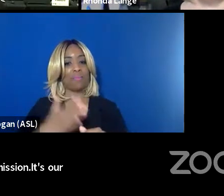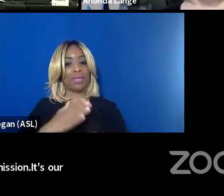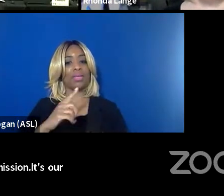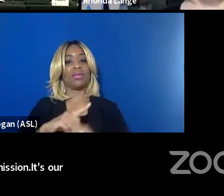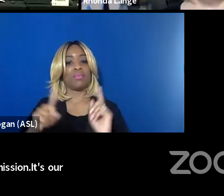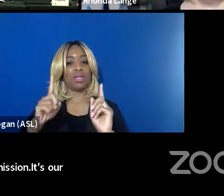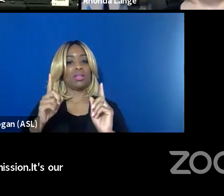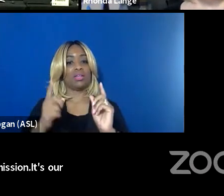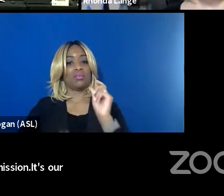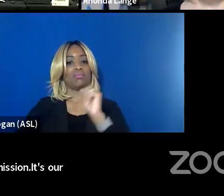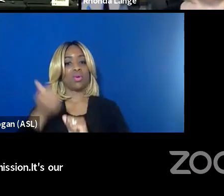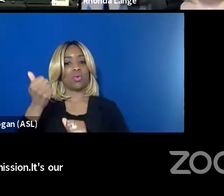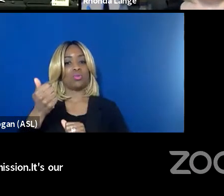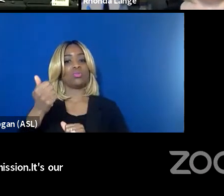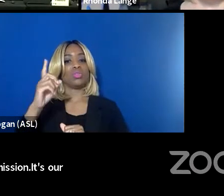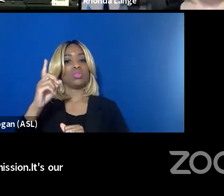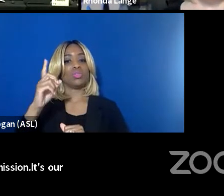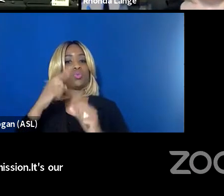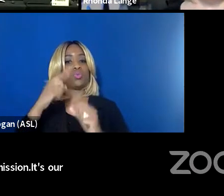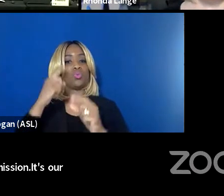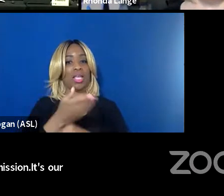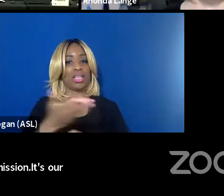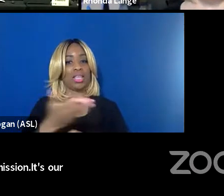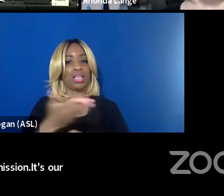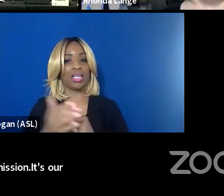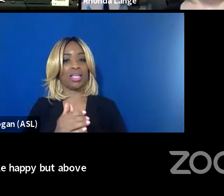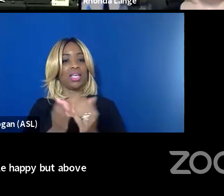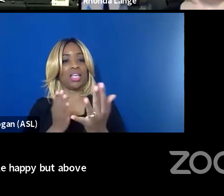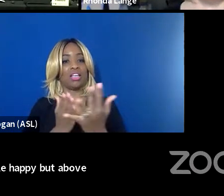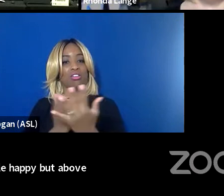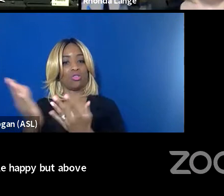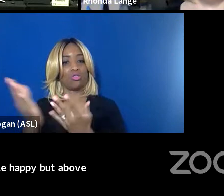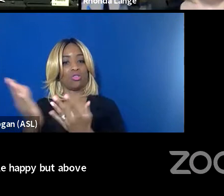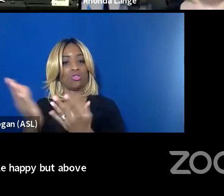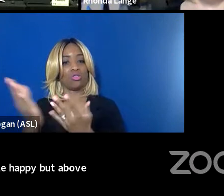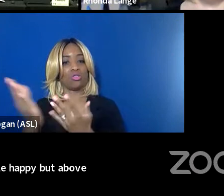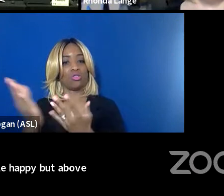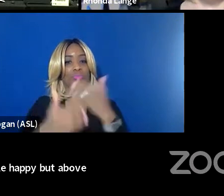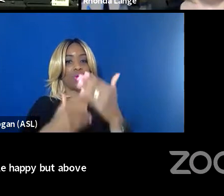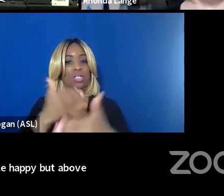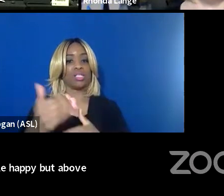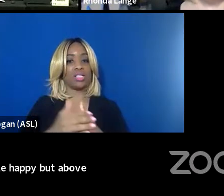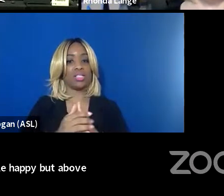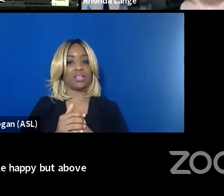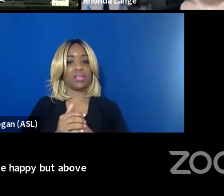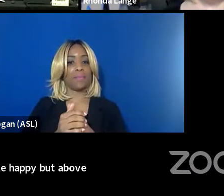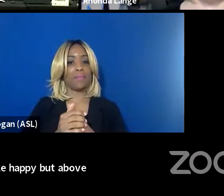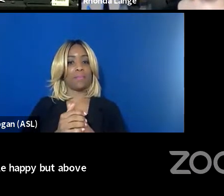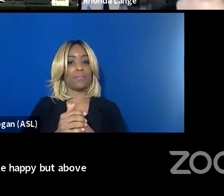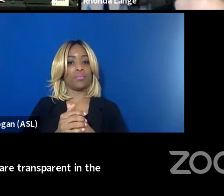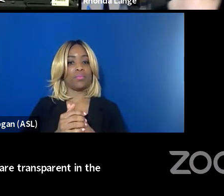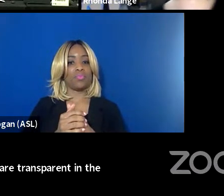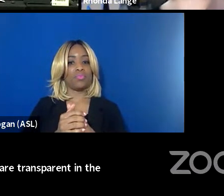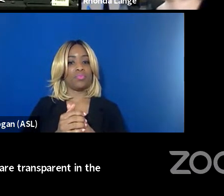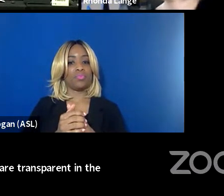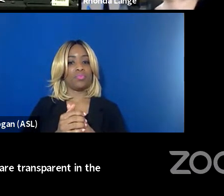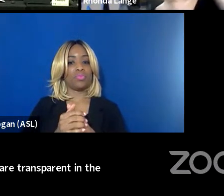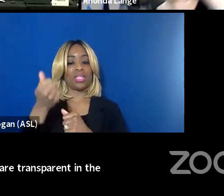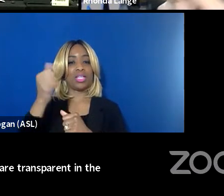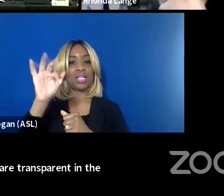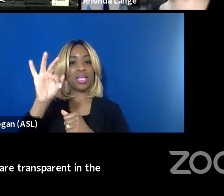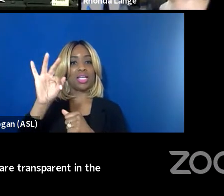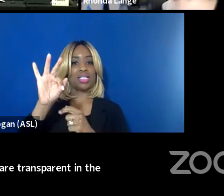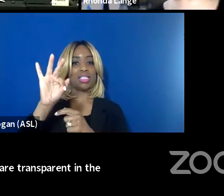above all, that we do the right thing and that we're transparent in the process. So with that, let's hear from 19